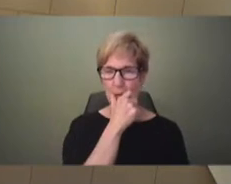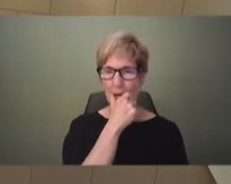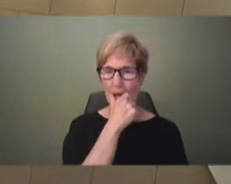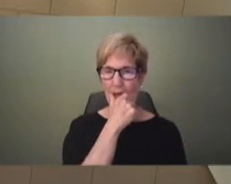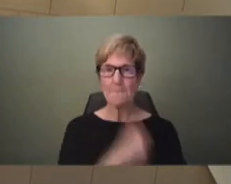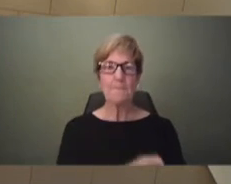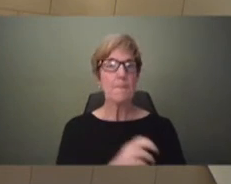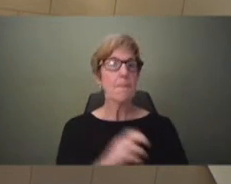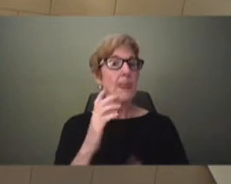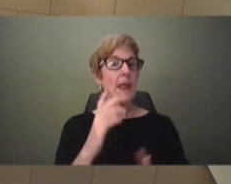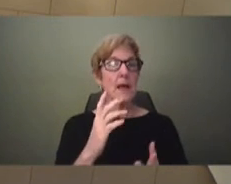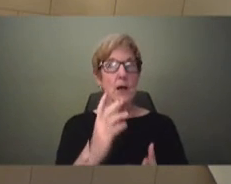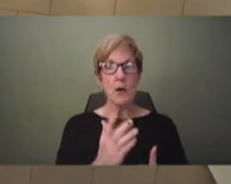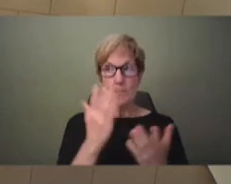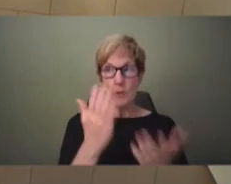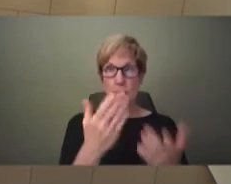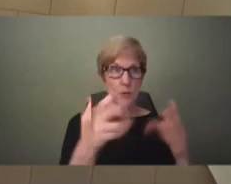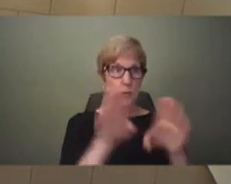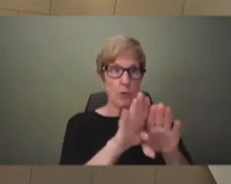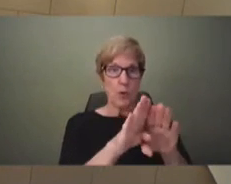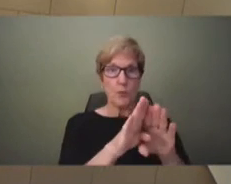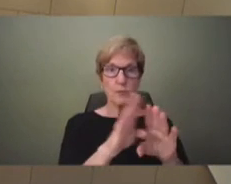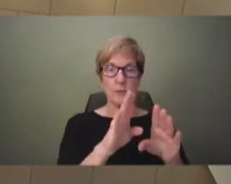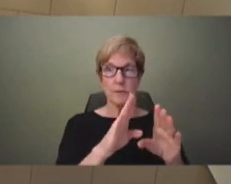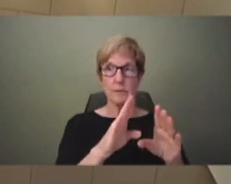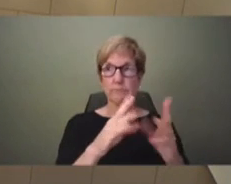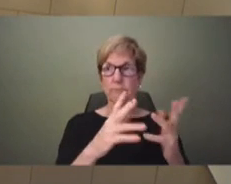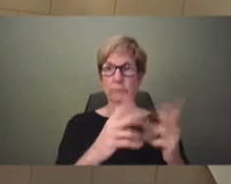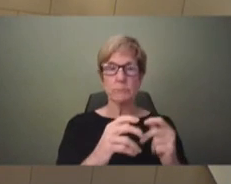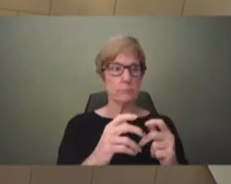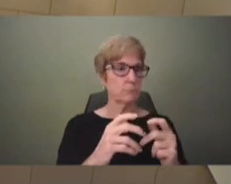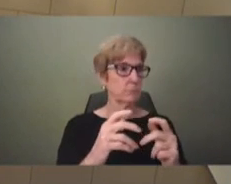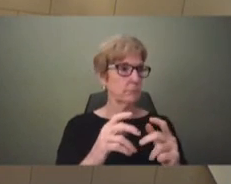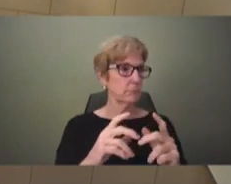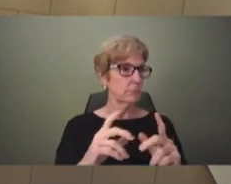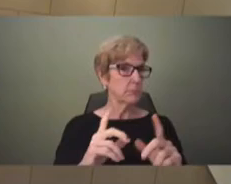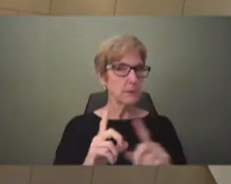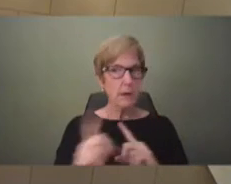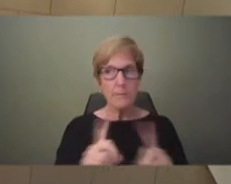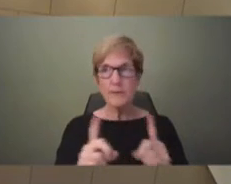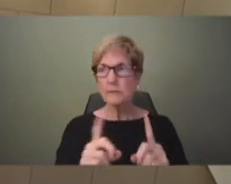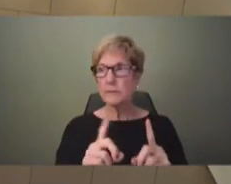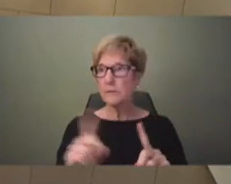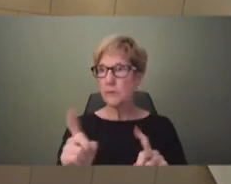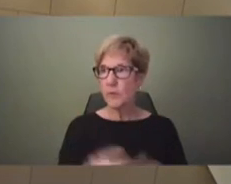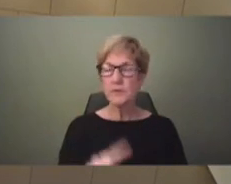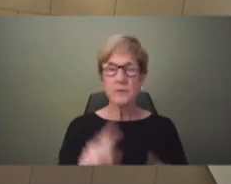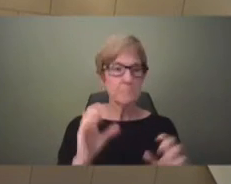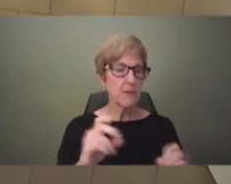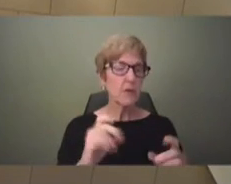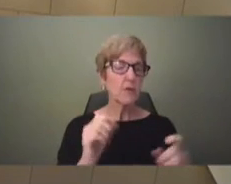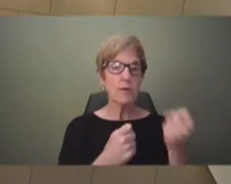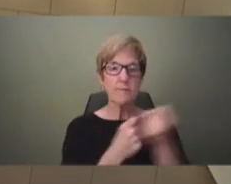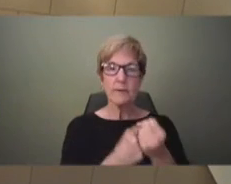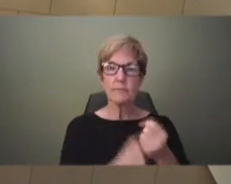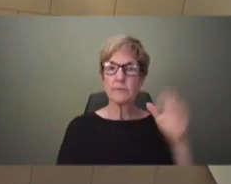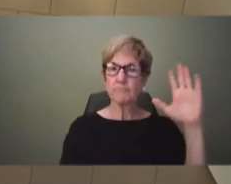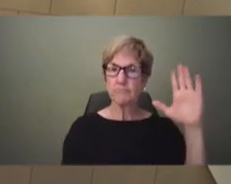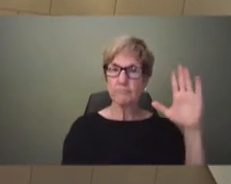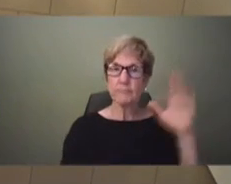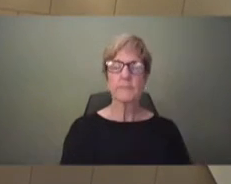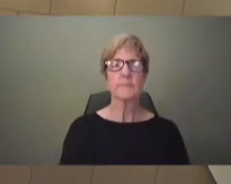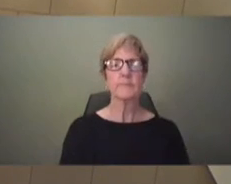motion to close that's been properly second any comments or questions about the Motions hear none all in favor please raise your hand